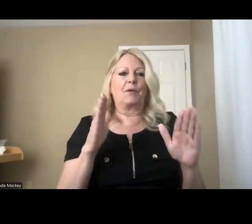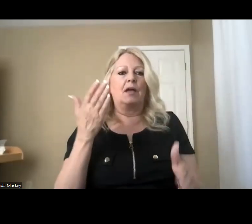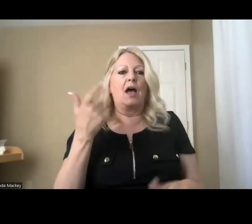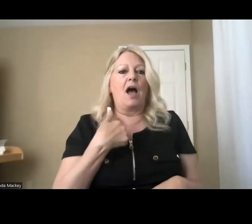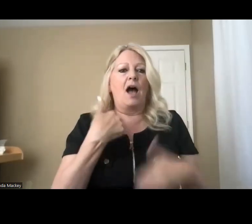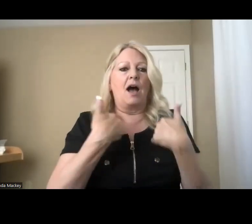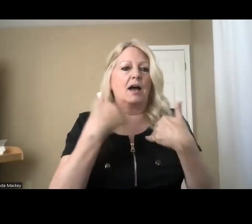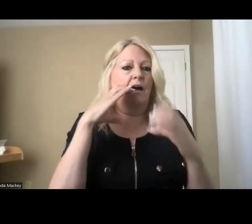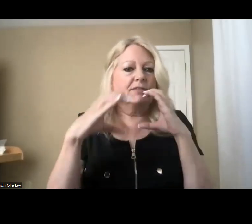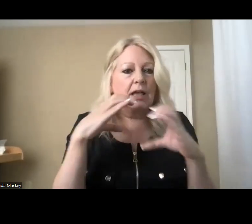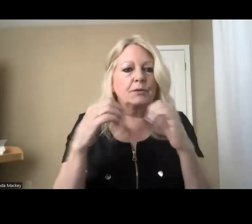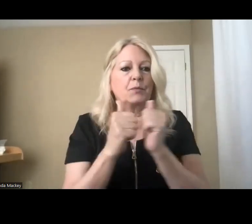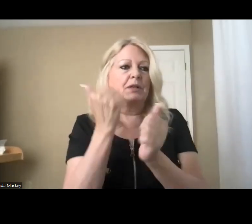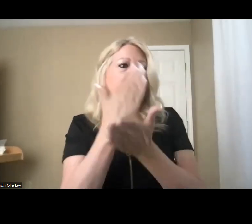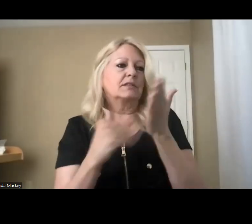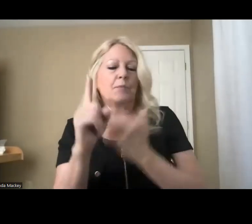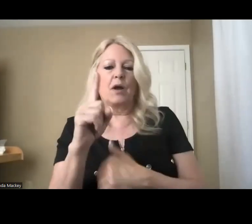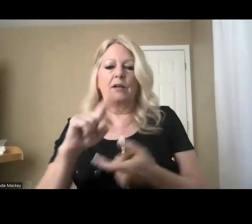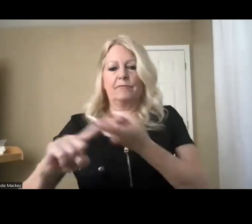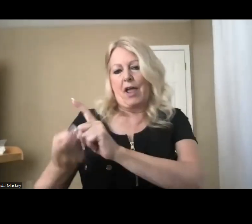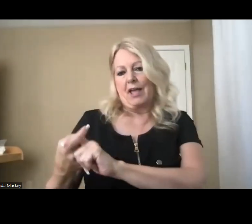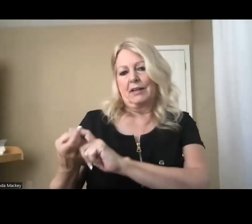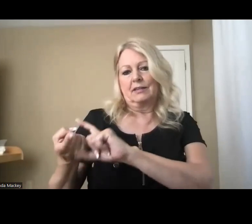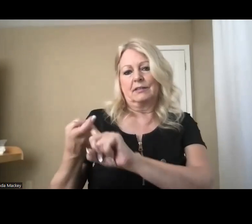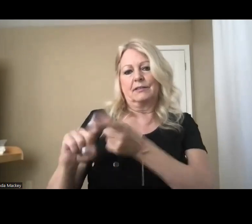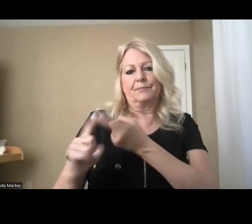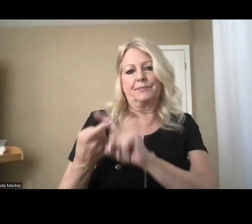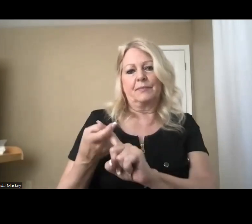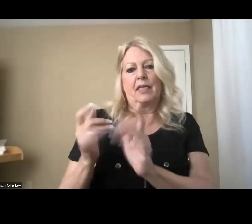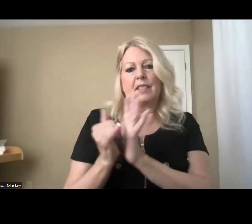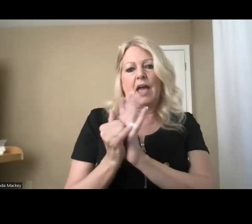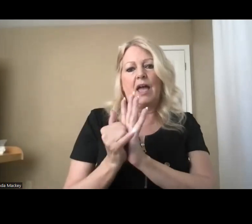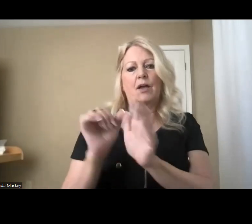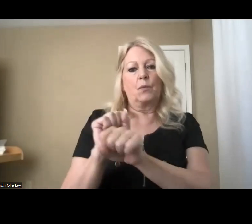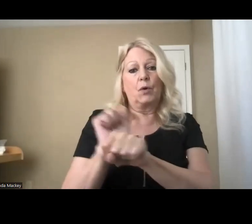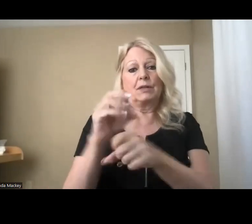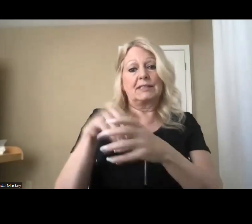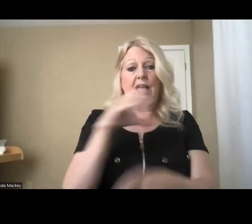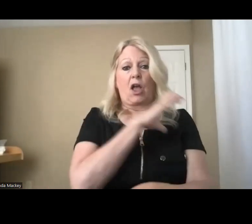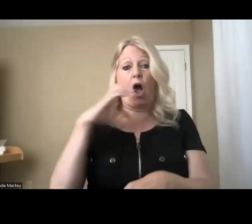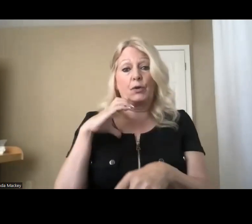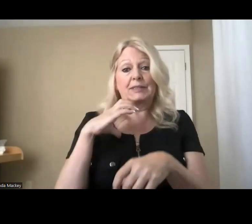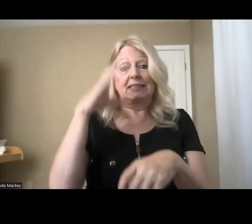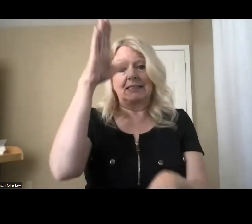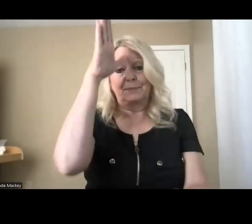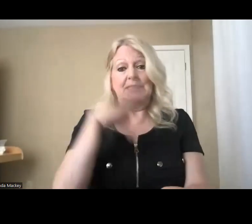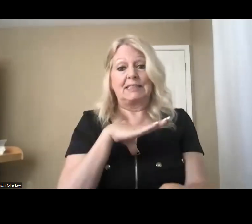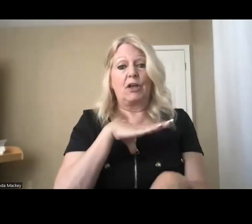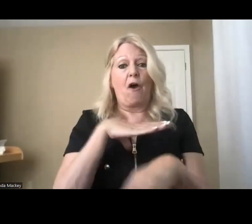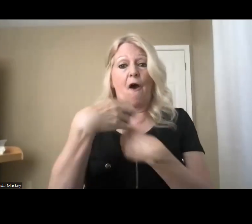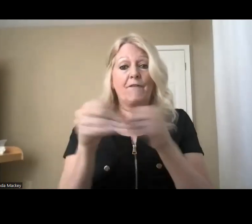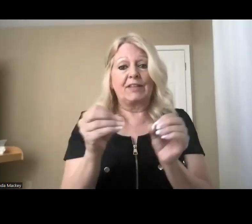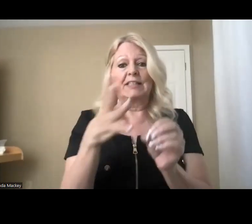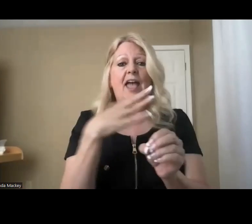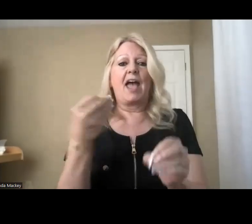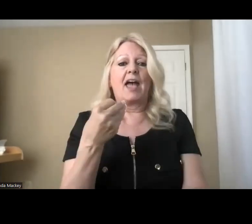a few months ago with a friend who works within the congressman's office, and I was the one educating